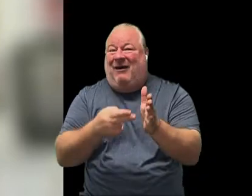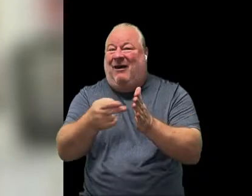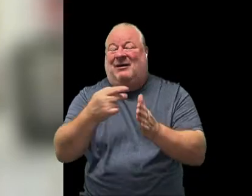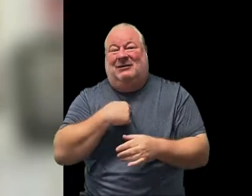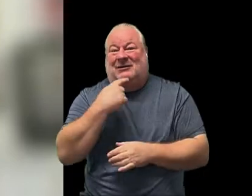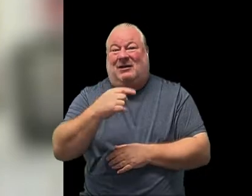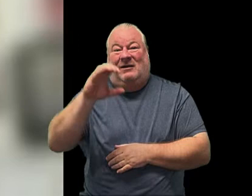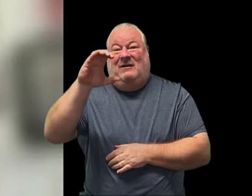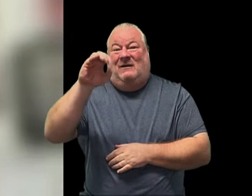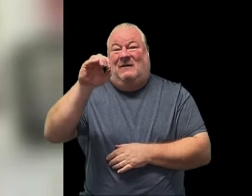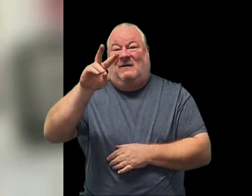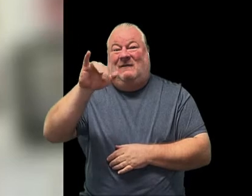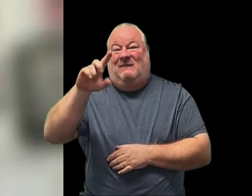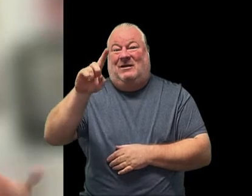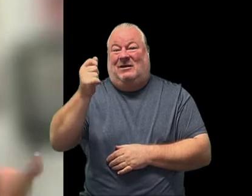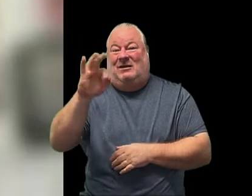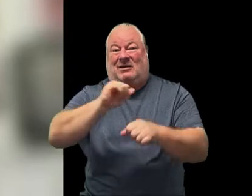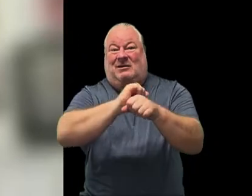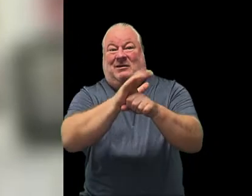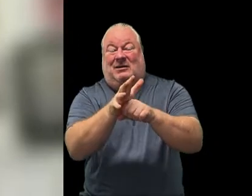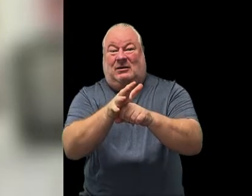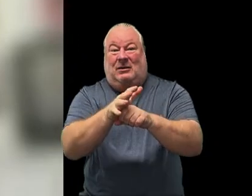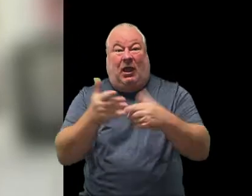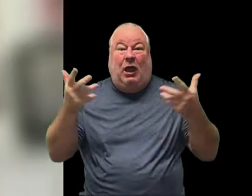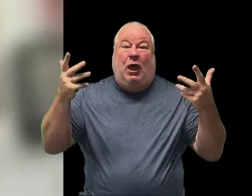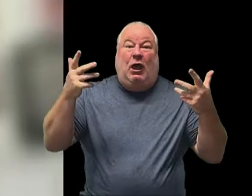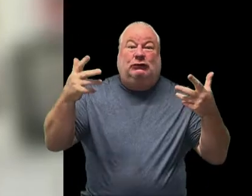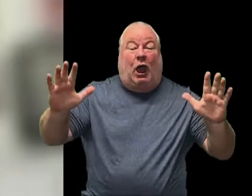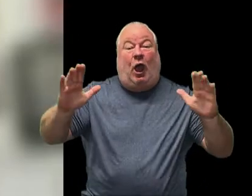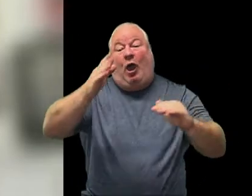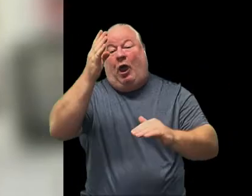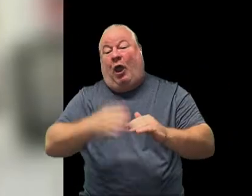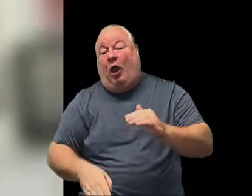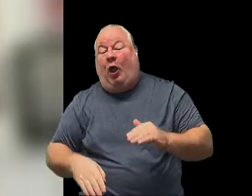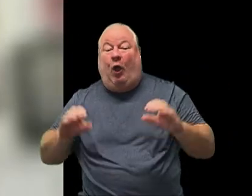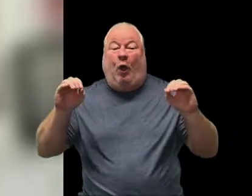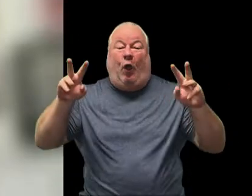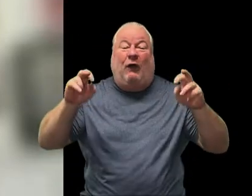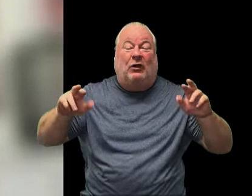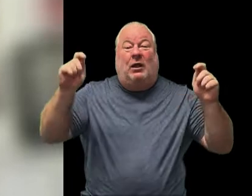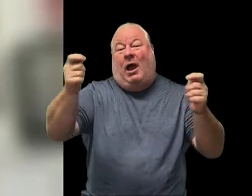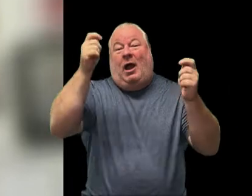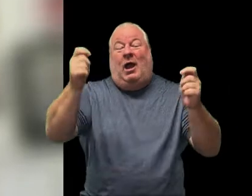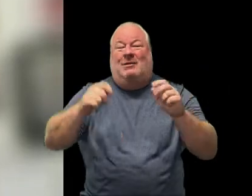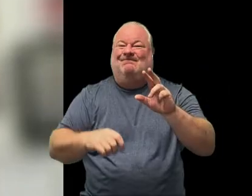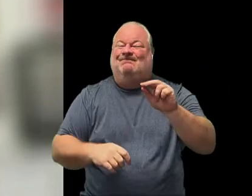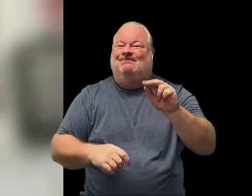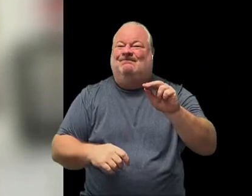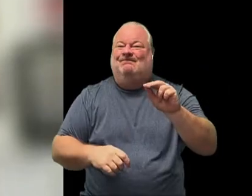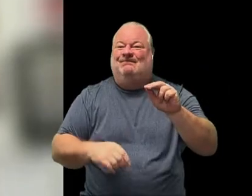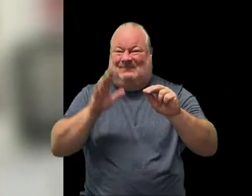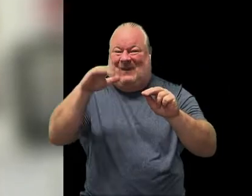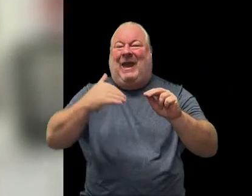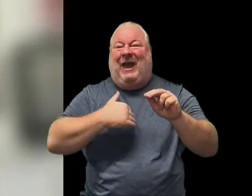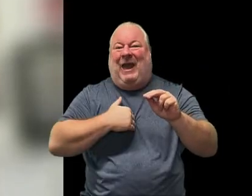COVID-19 is not 100% behind us. As you may know, may have heard,